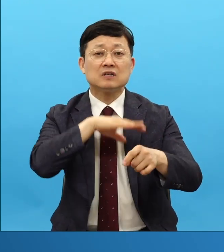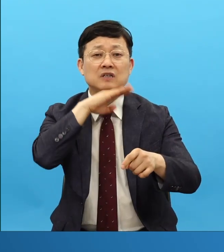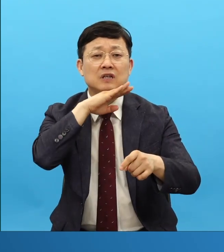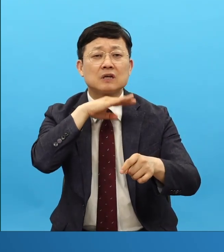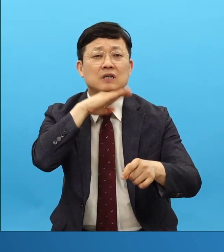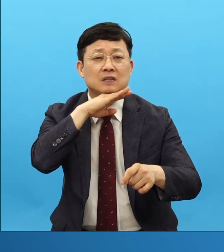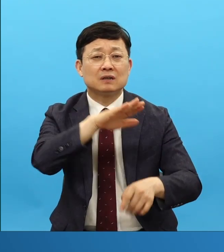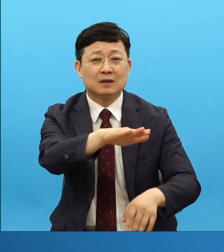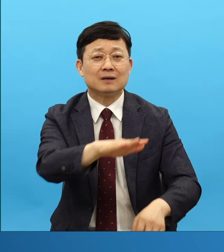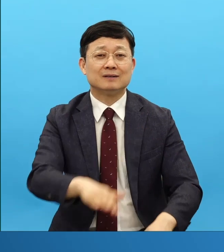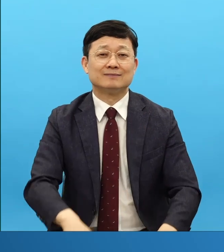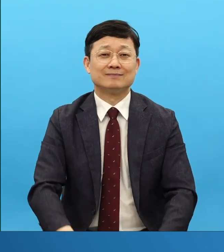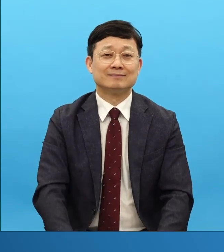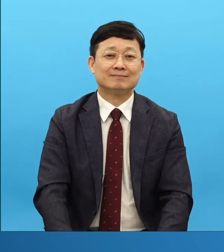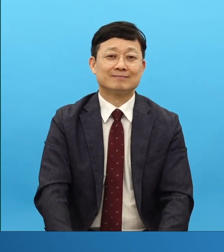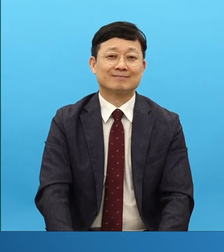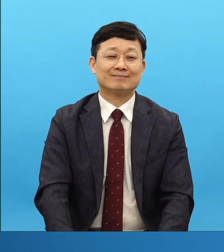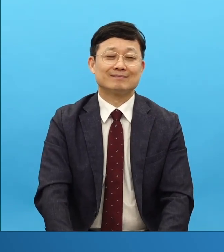power. Just wait.